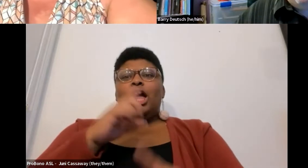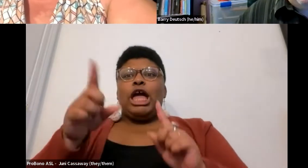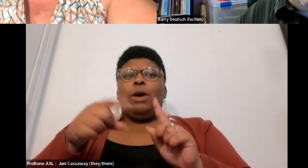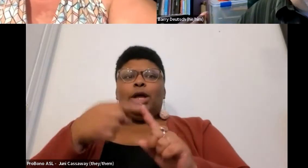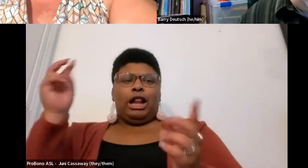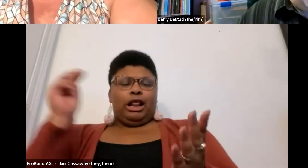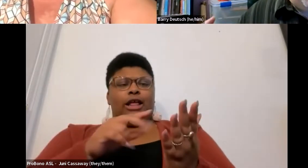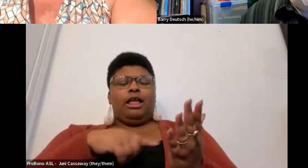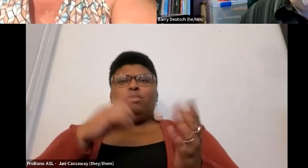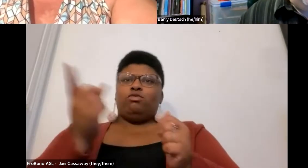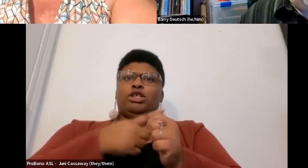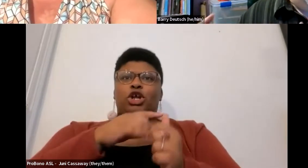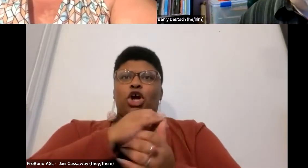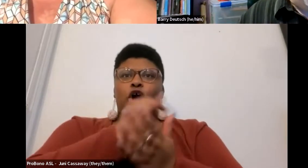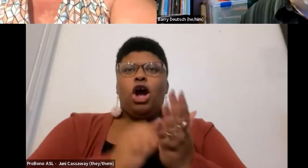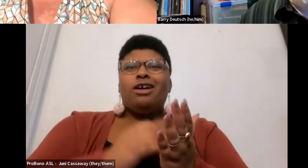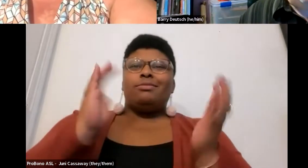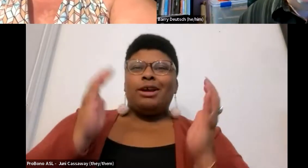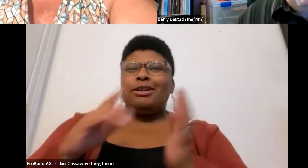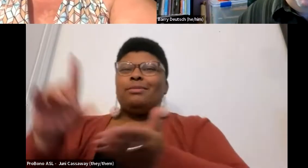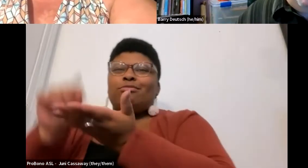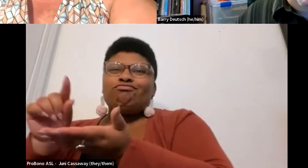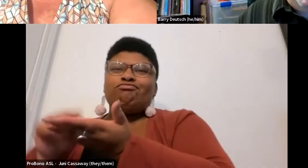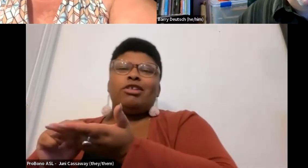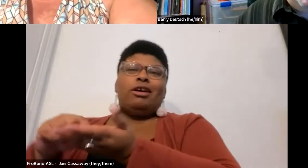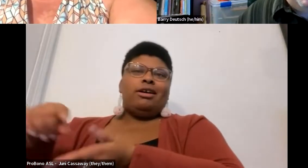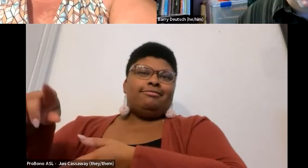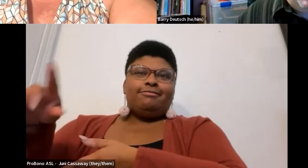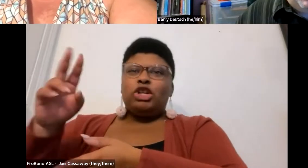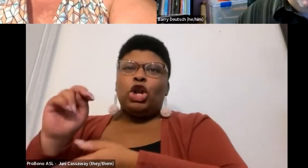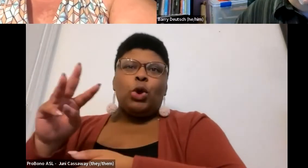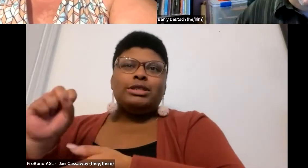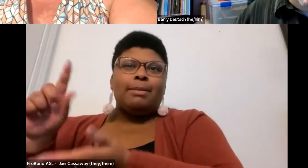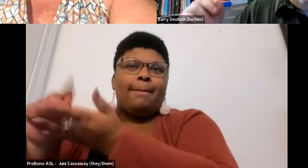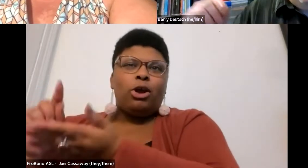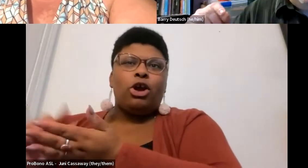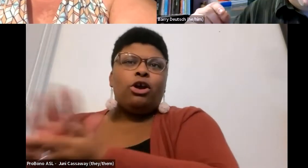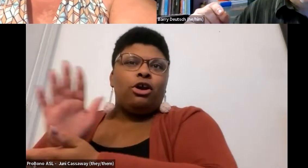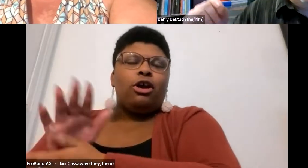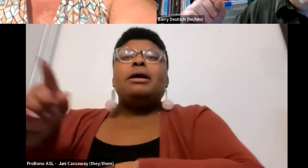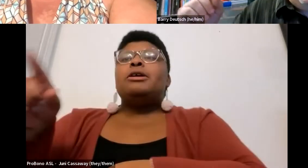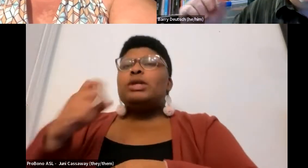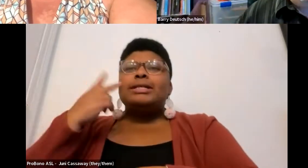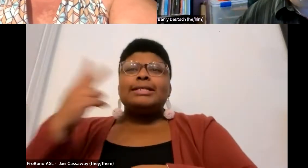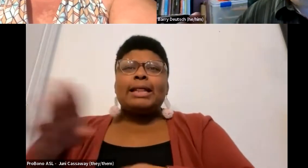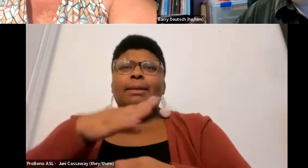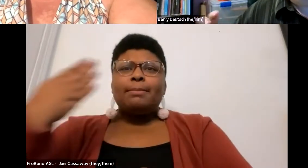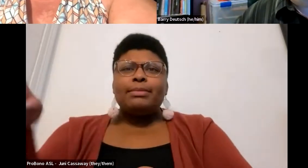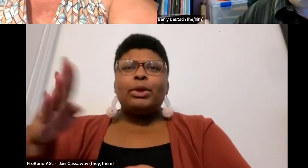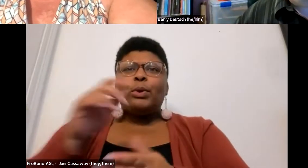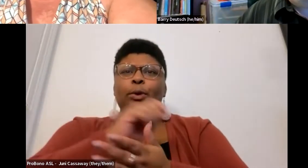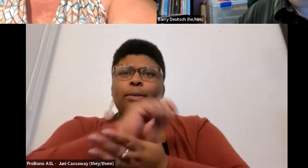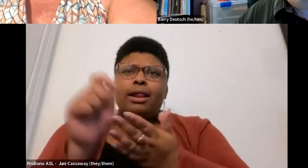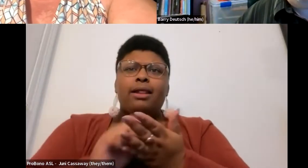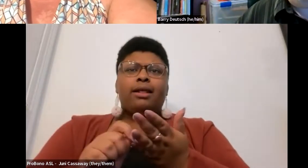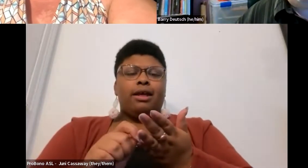as opposed to what you see printed in a newspaper, you can see the blue pencil lines underneath the